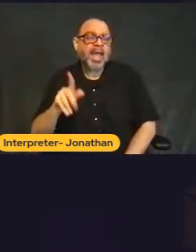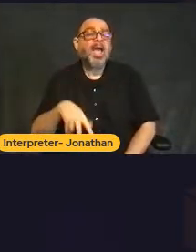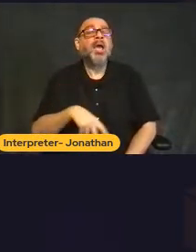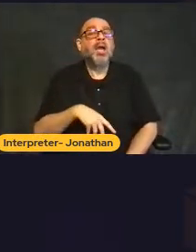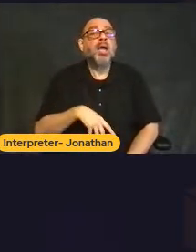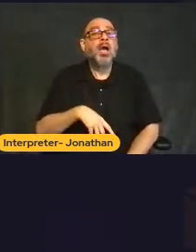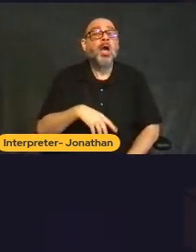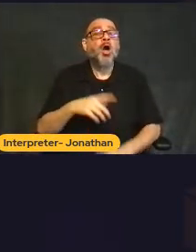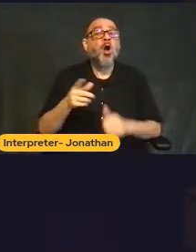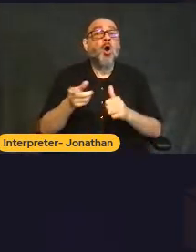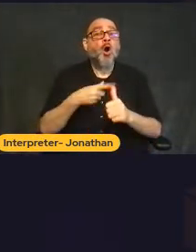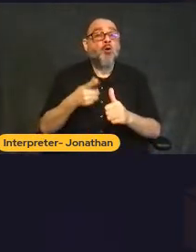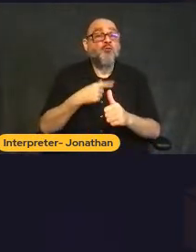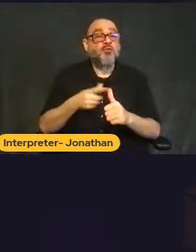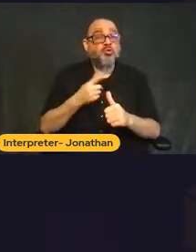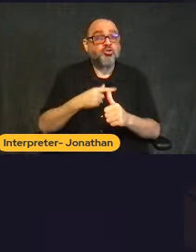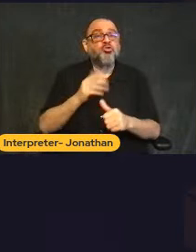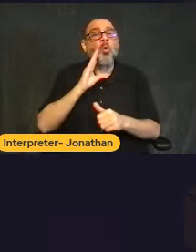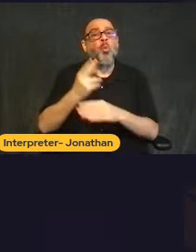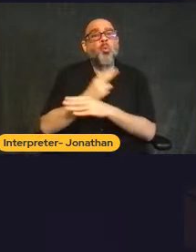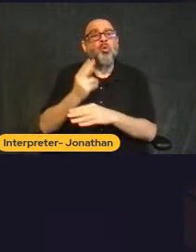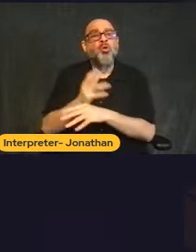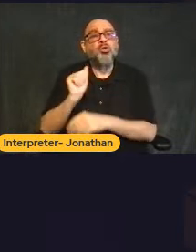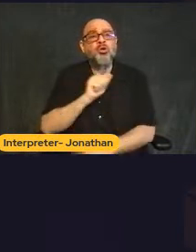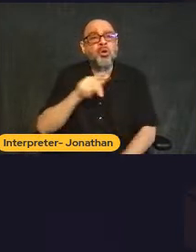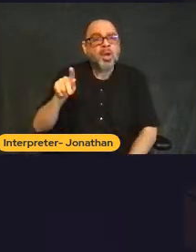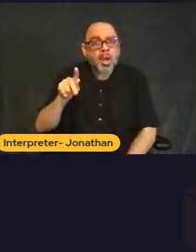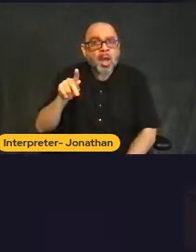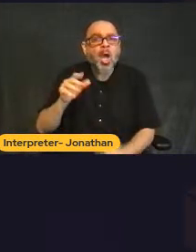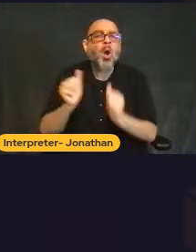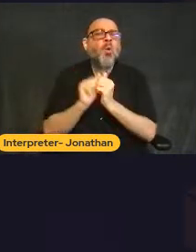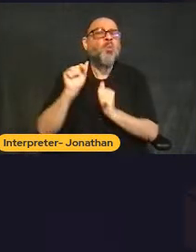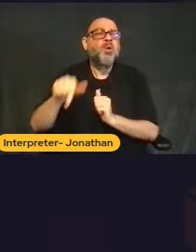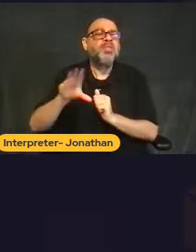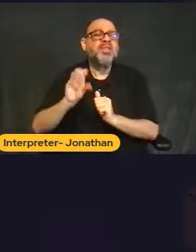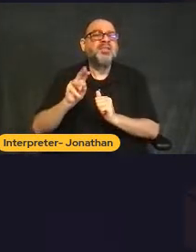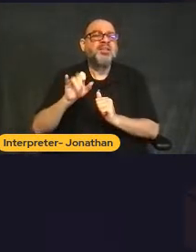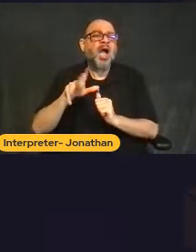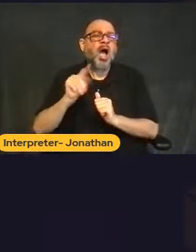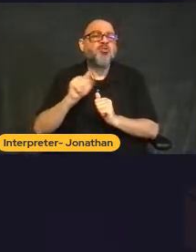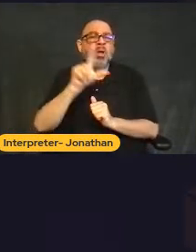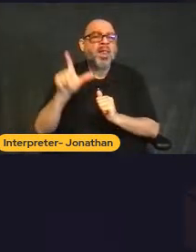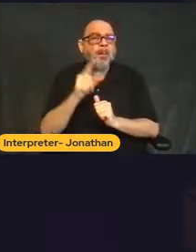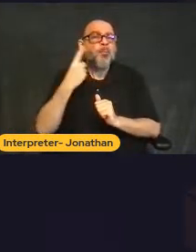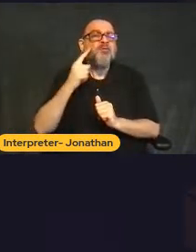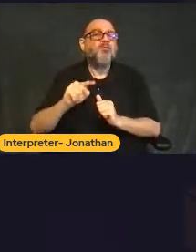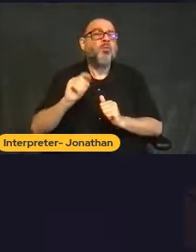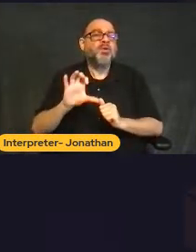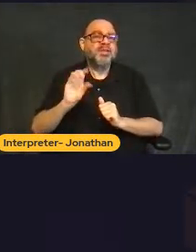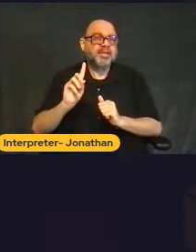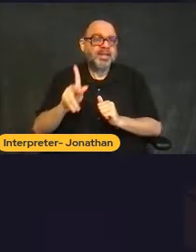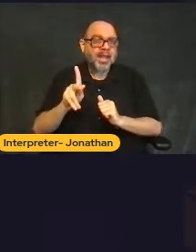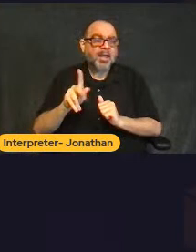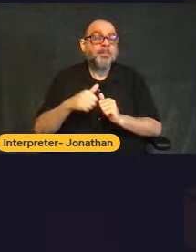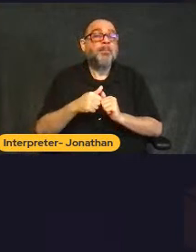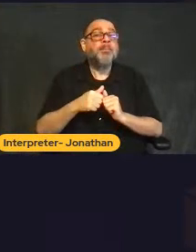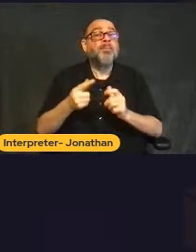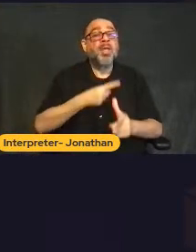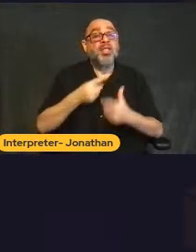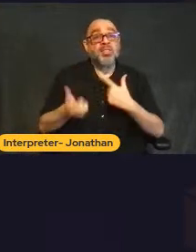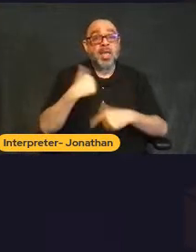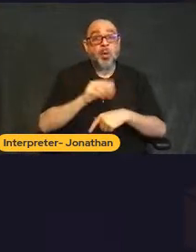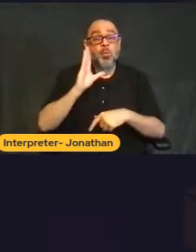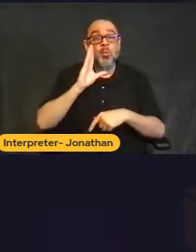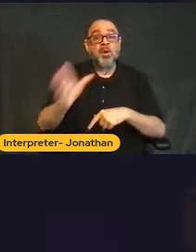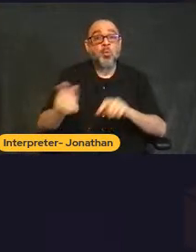app using AWS Amplify construct library for CDK. And then we will